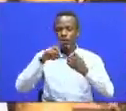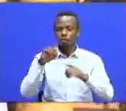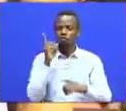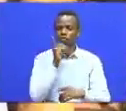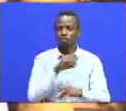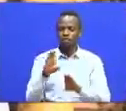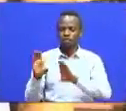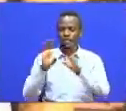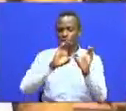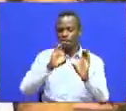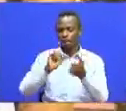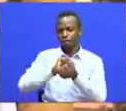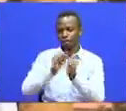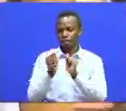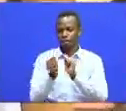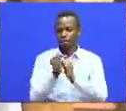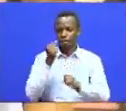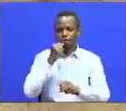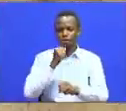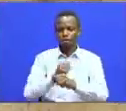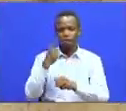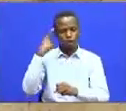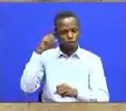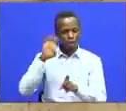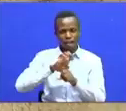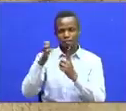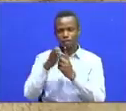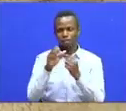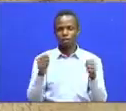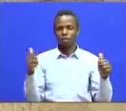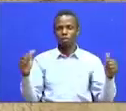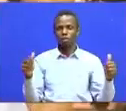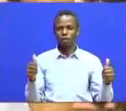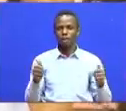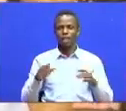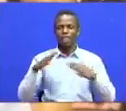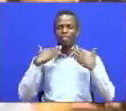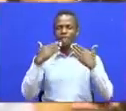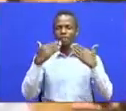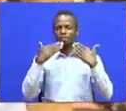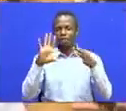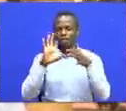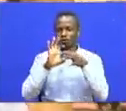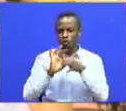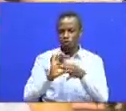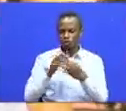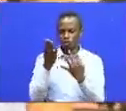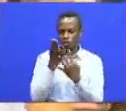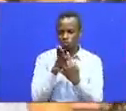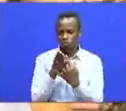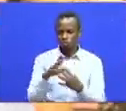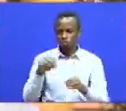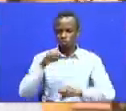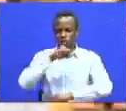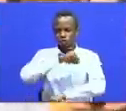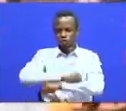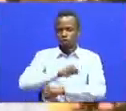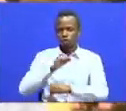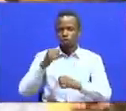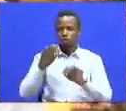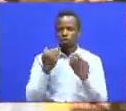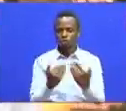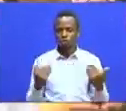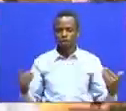climate change and to do something for the environment. And we very much appreciate this connection between schools,